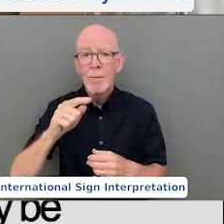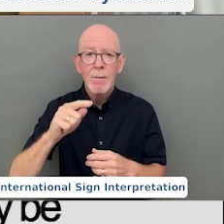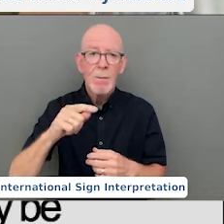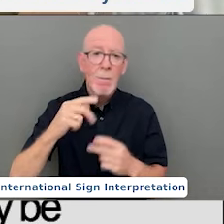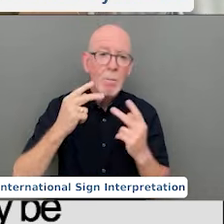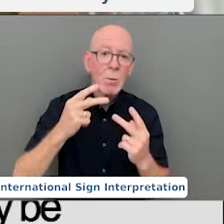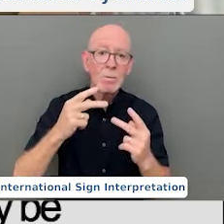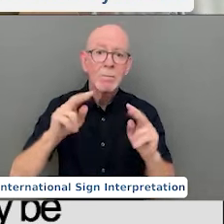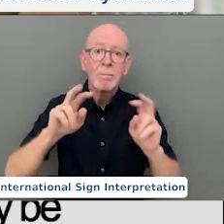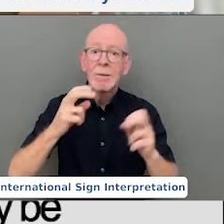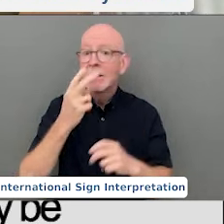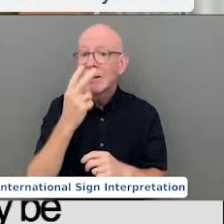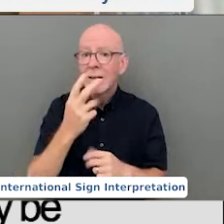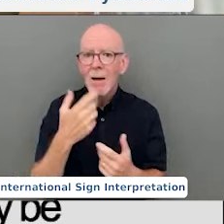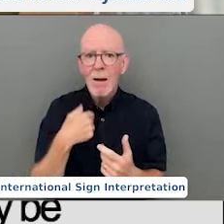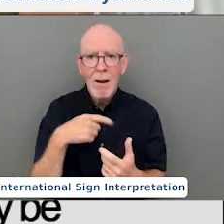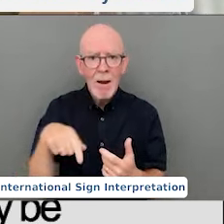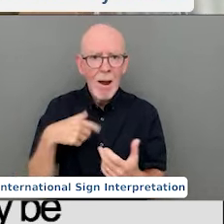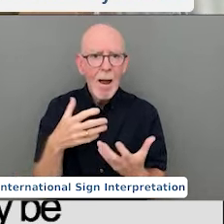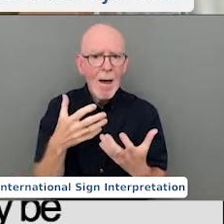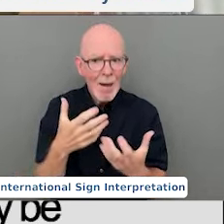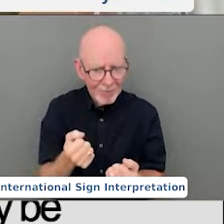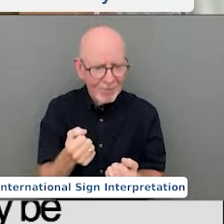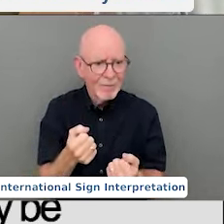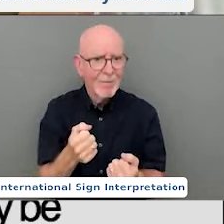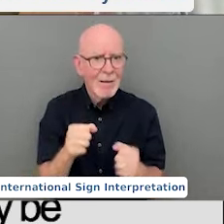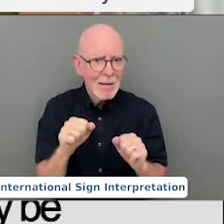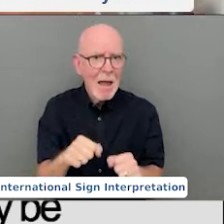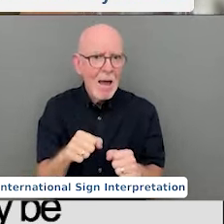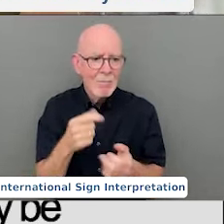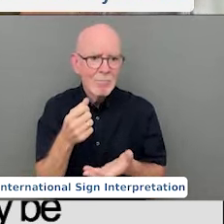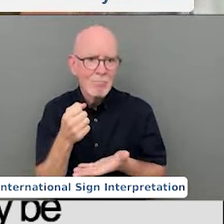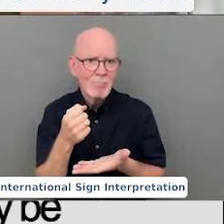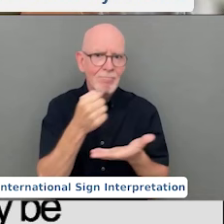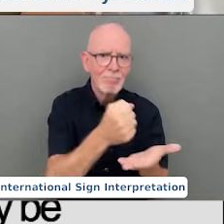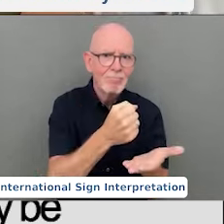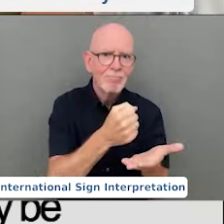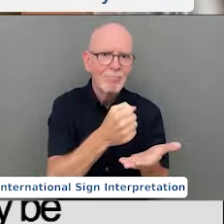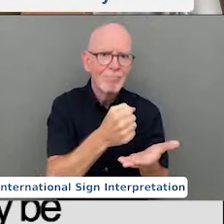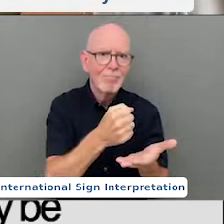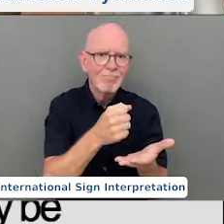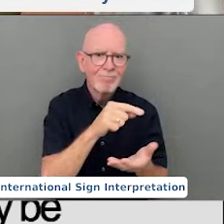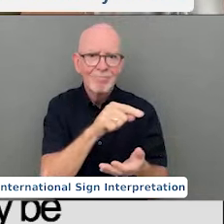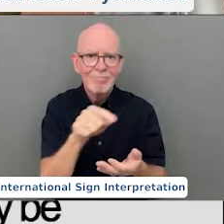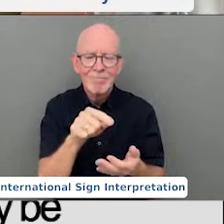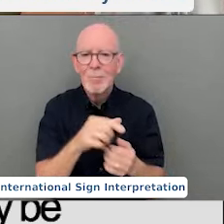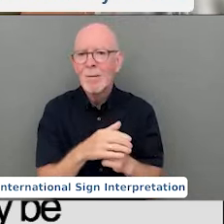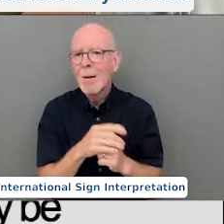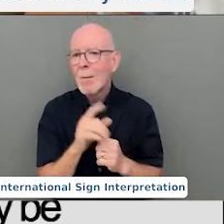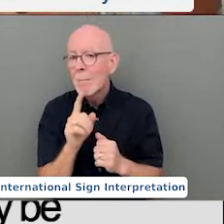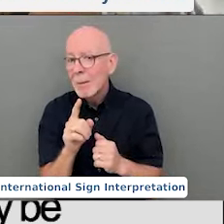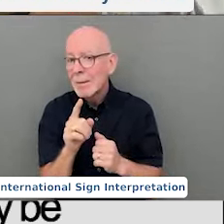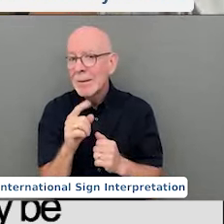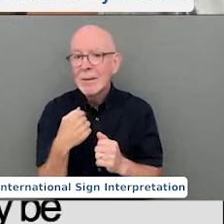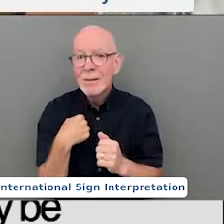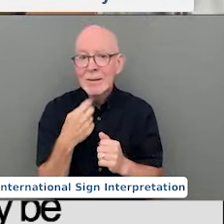certain activities. Now, I think the key headline here is these may have a potential to fund some of those mechanisms, because